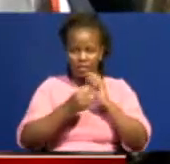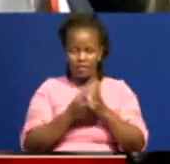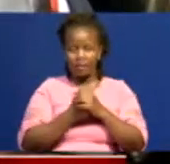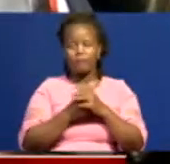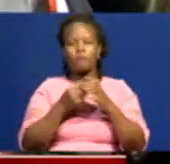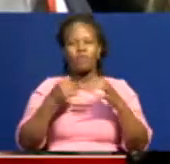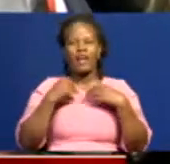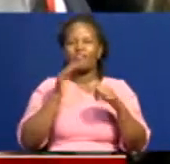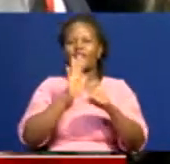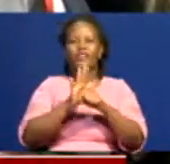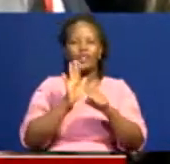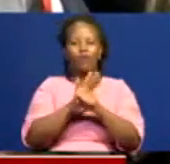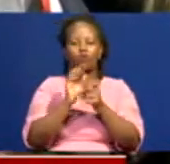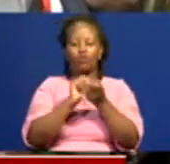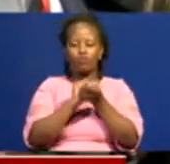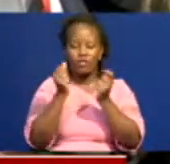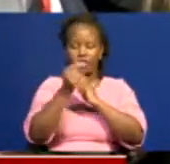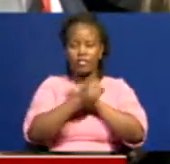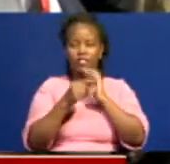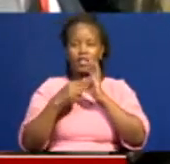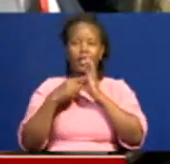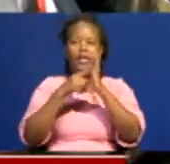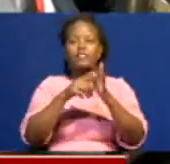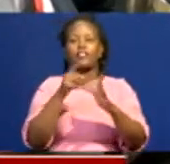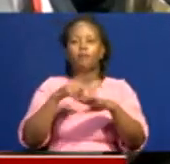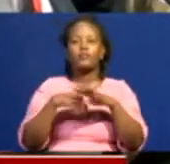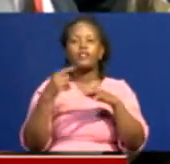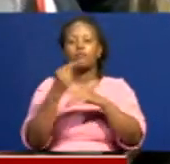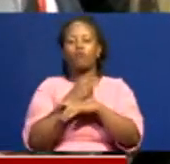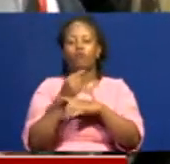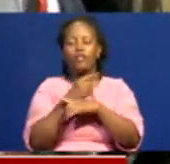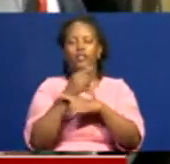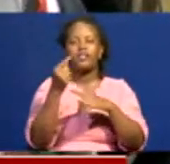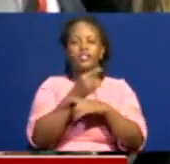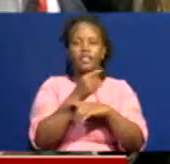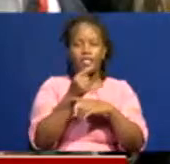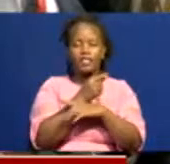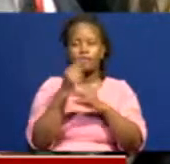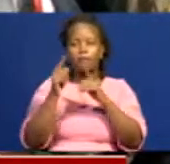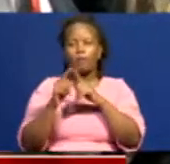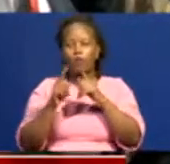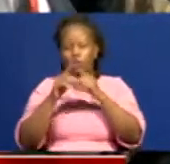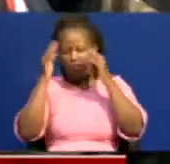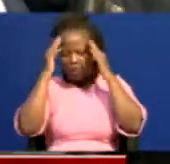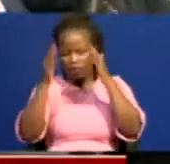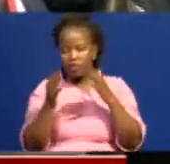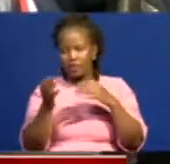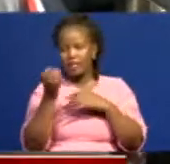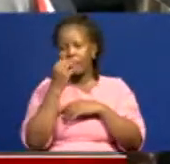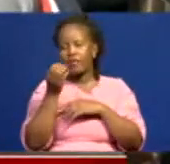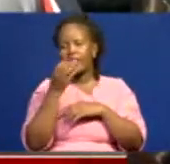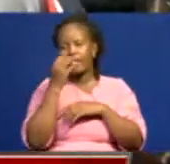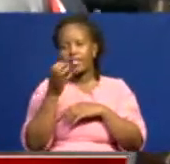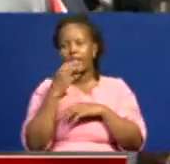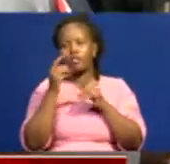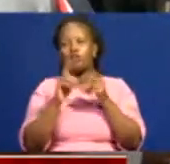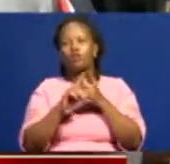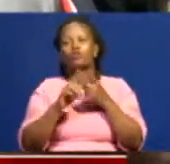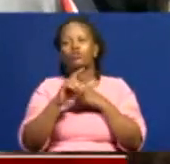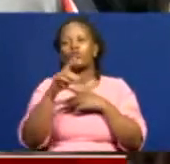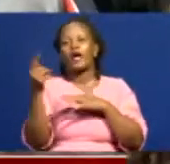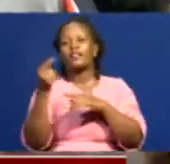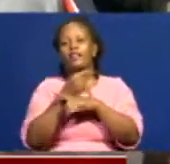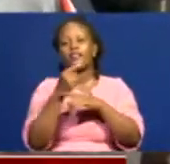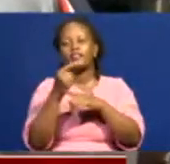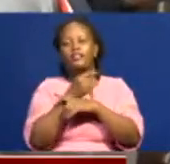a lot of aspects, more so during the trainings. We're also focusing on diet of the swimmers and the dry land training, which we've